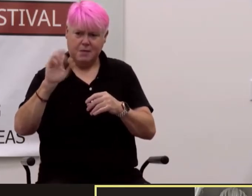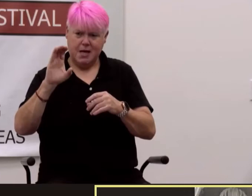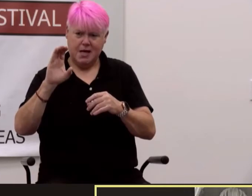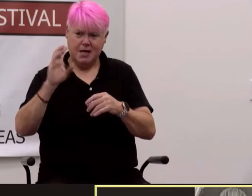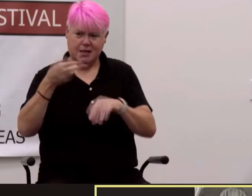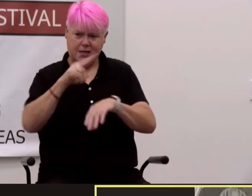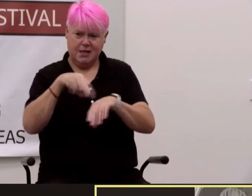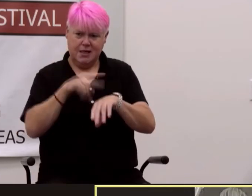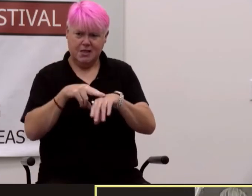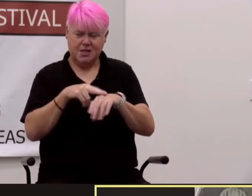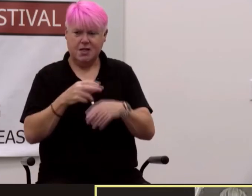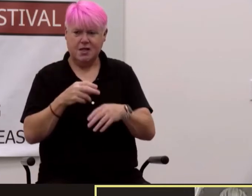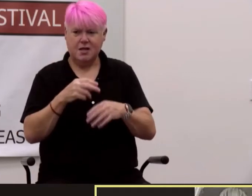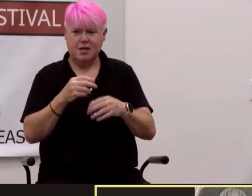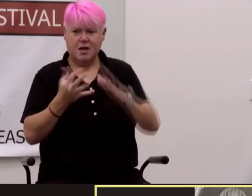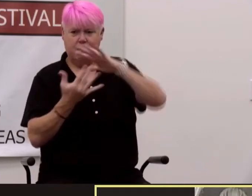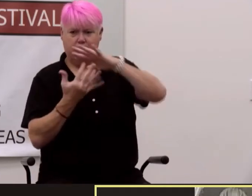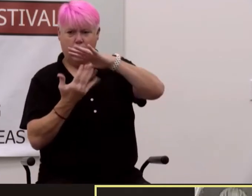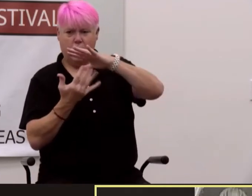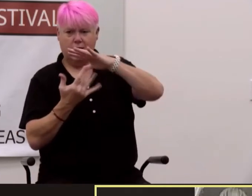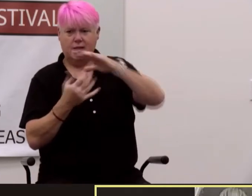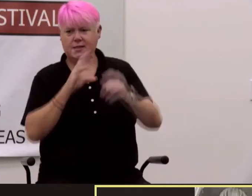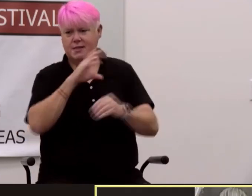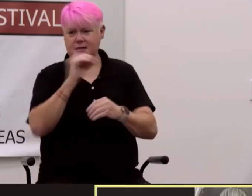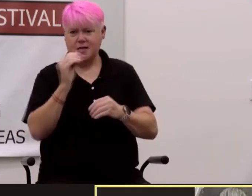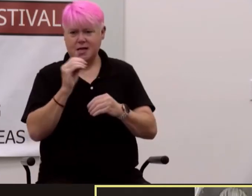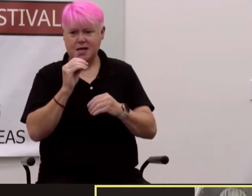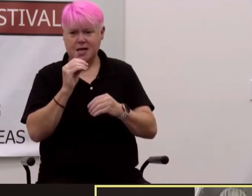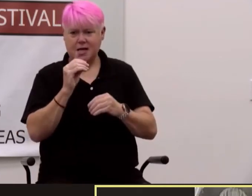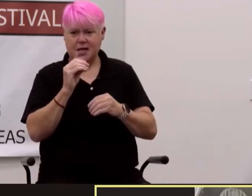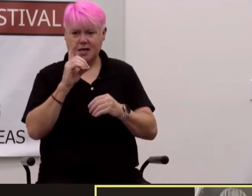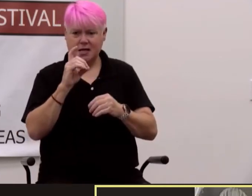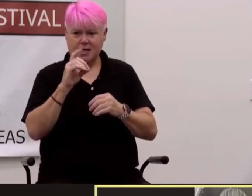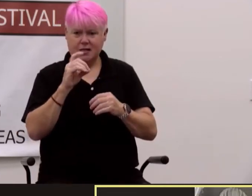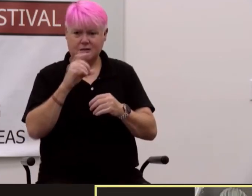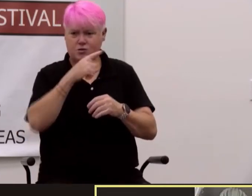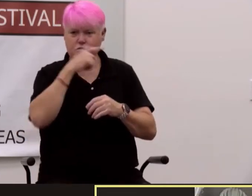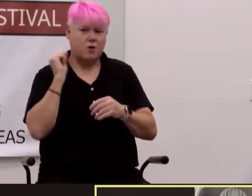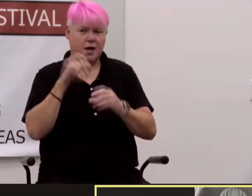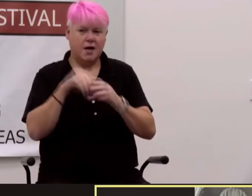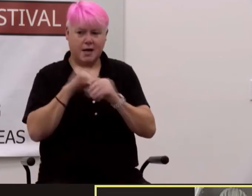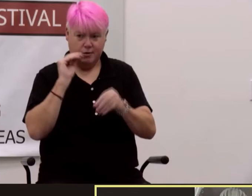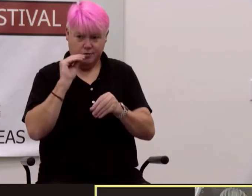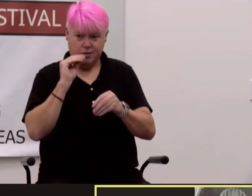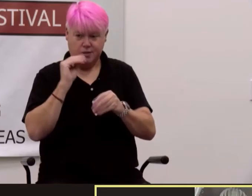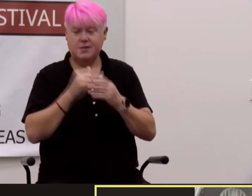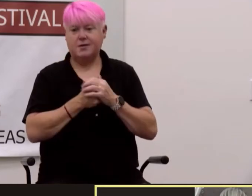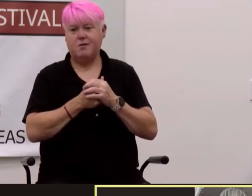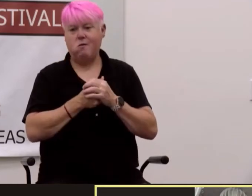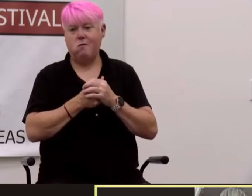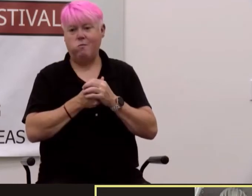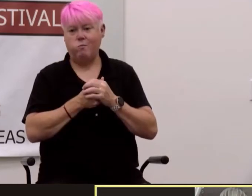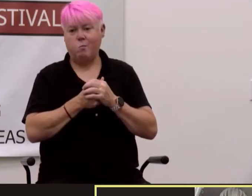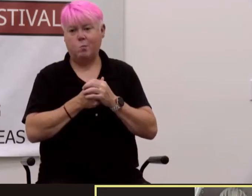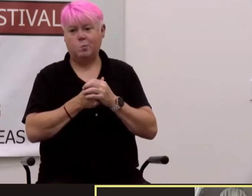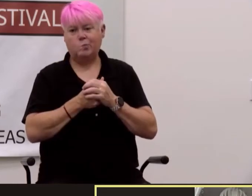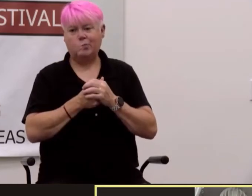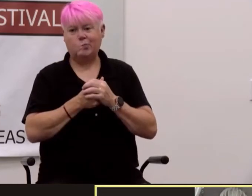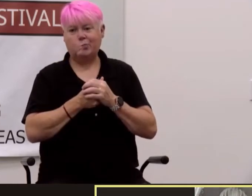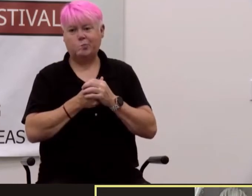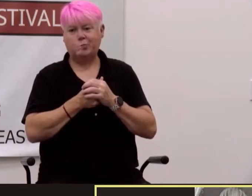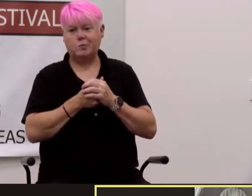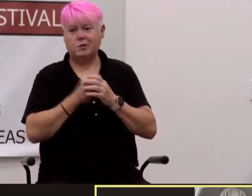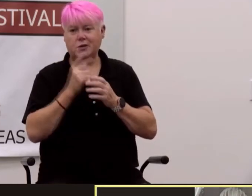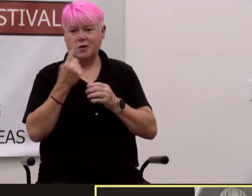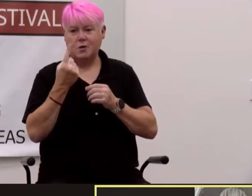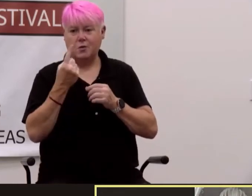I strain it, then I dehydrate it or dry it. It doesn't have to be, you don't have to go buy a dehydrator. And then once it's super,